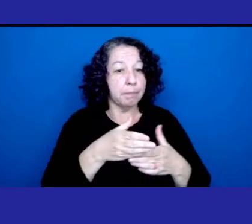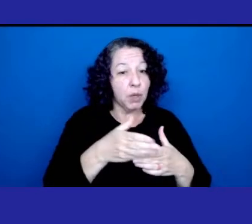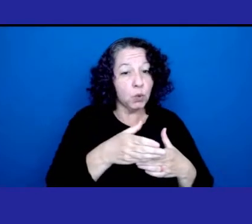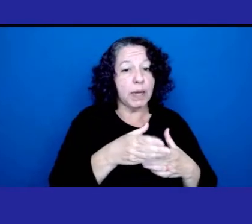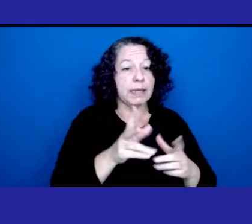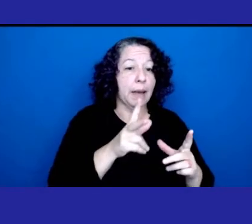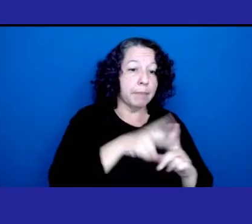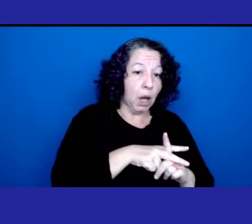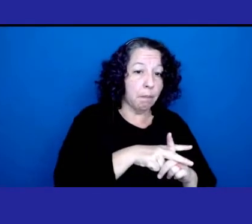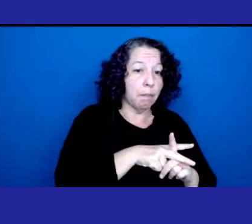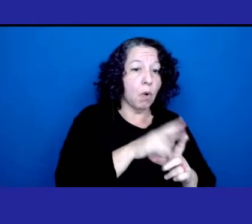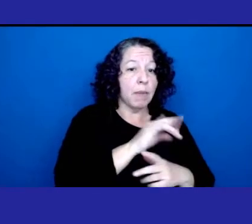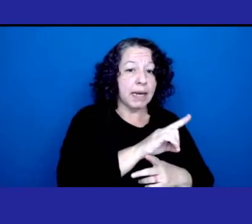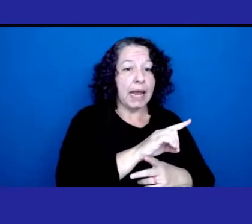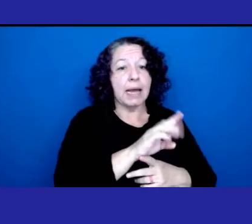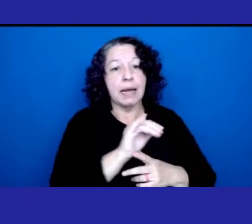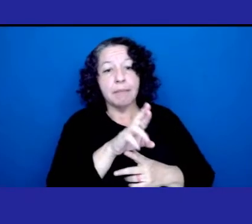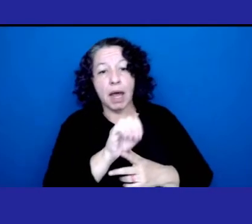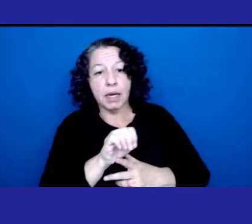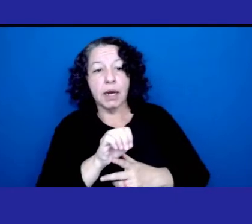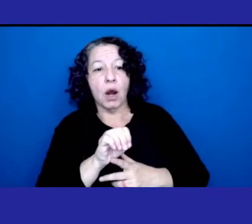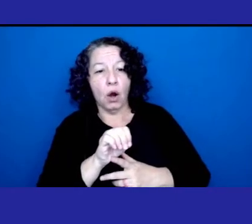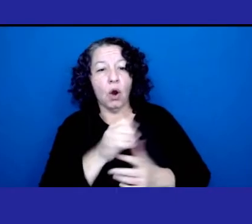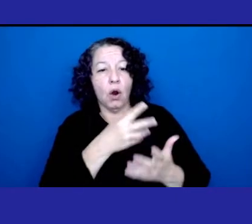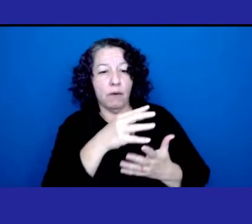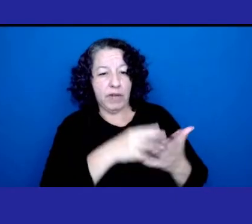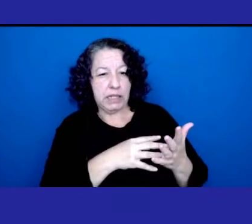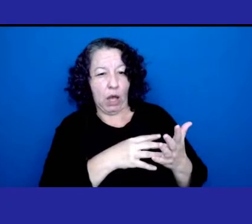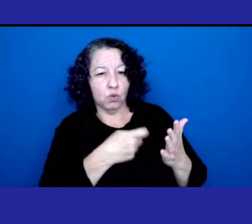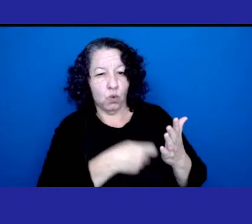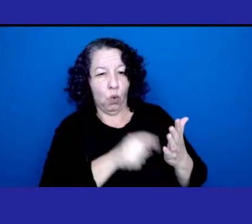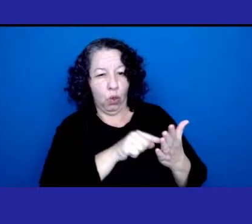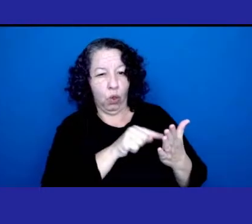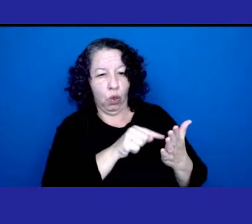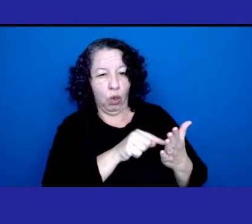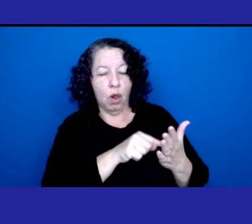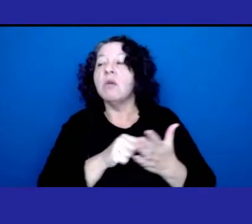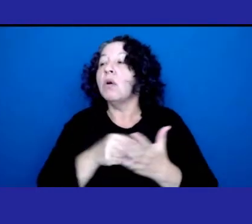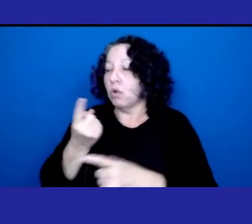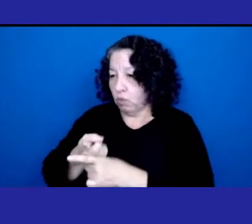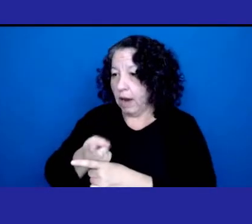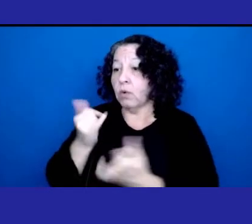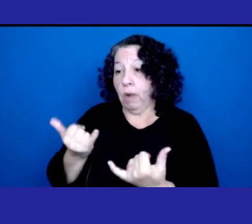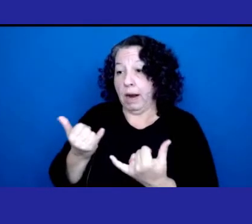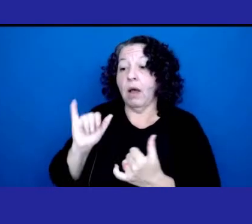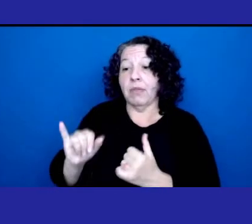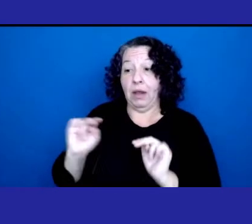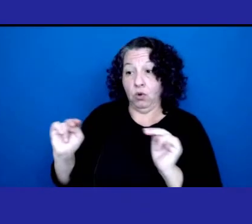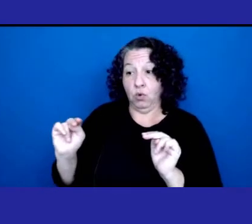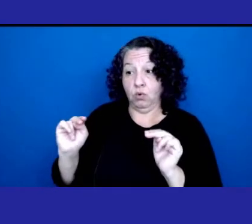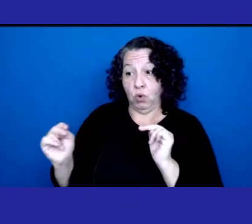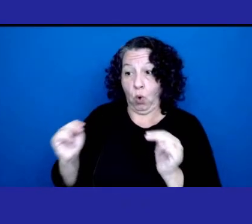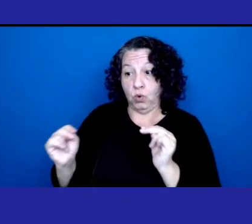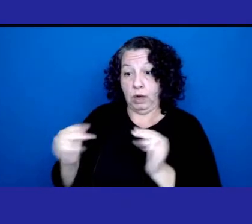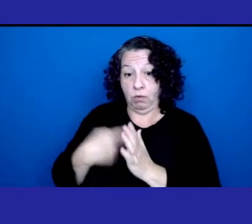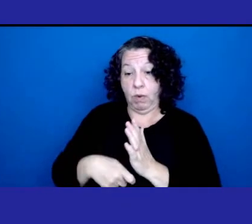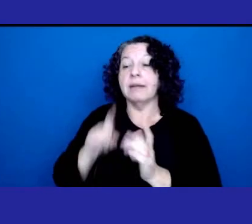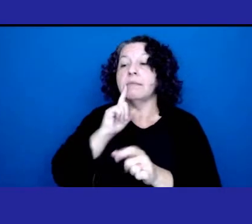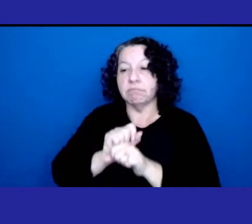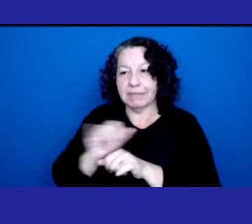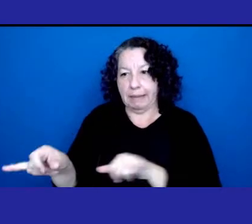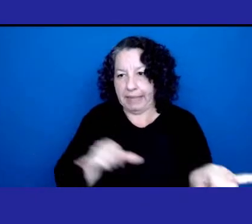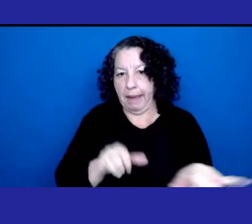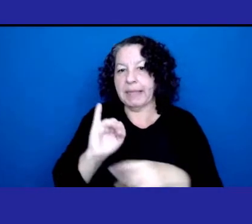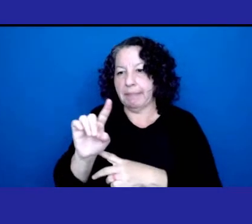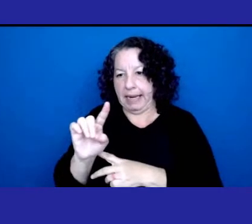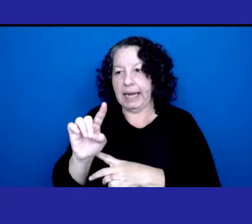fee schedule. Correct. So it right now that negotiated rate is the Medicaid rate. So we're not paying